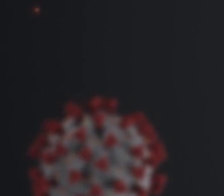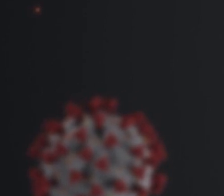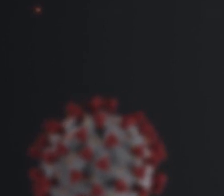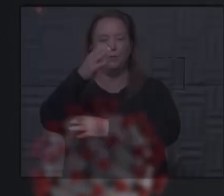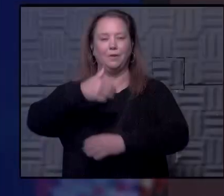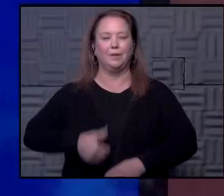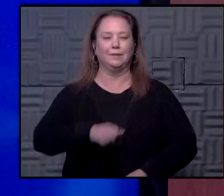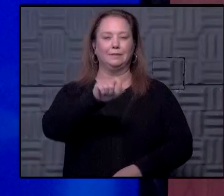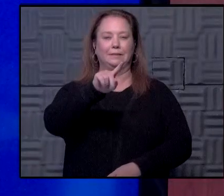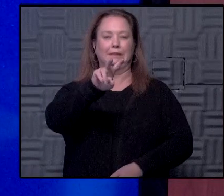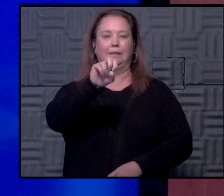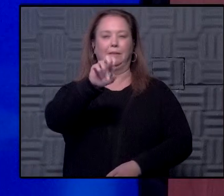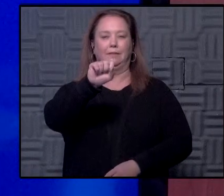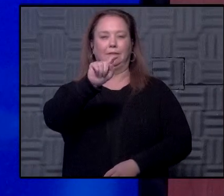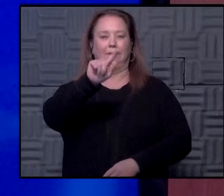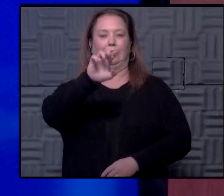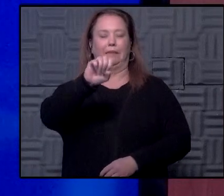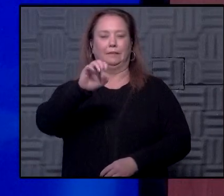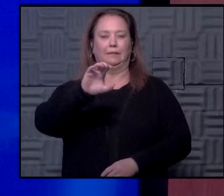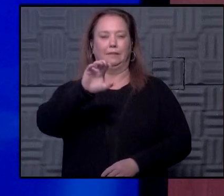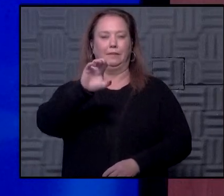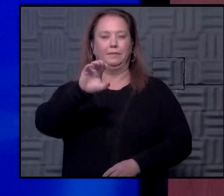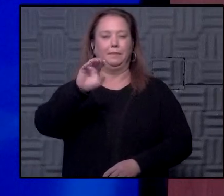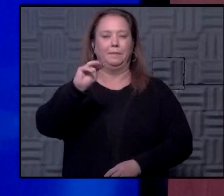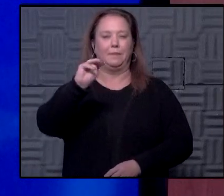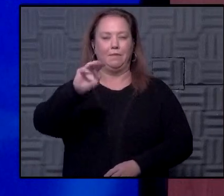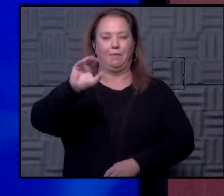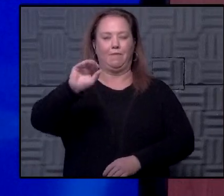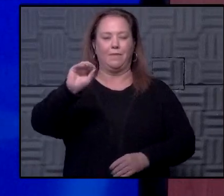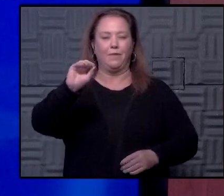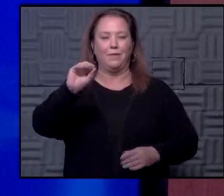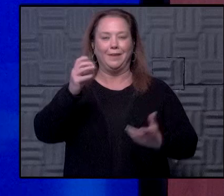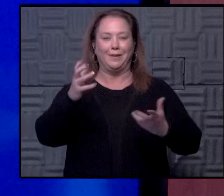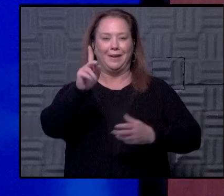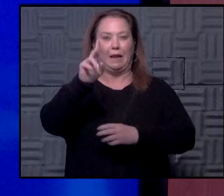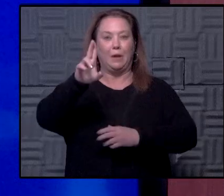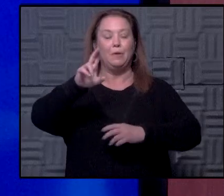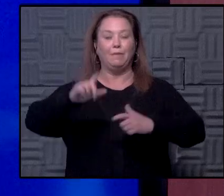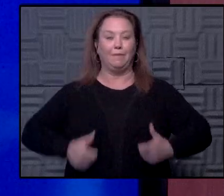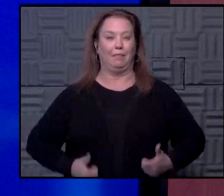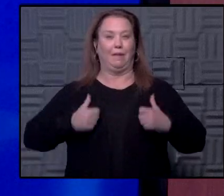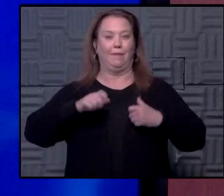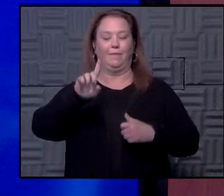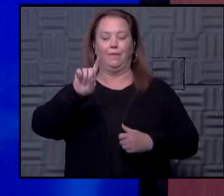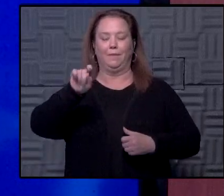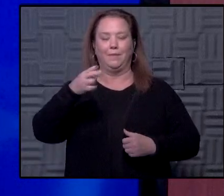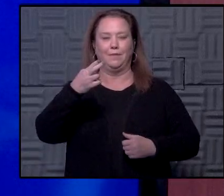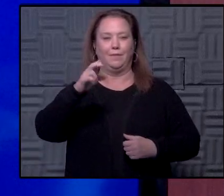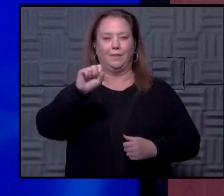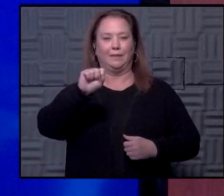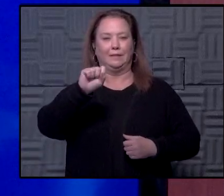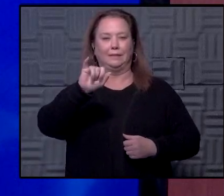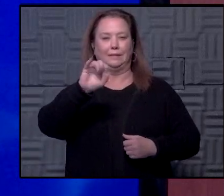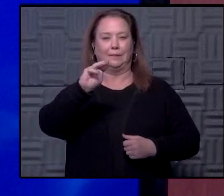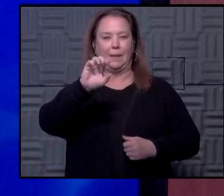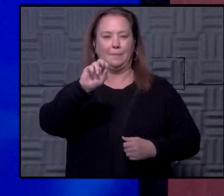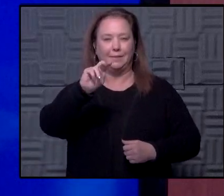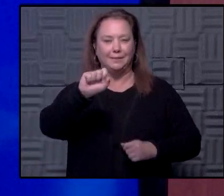Hey, good morning. This is Steve Stites, Chief Medical Officer here at the University of Kansas Health System, broadcasting live with you from the Dall Simons Family